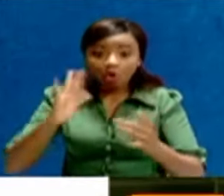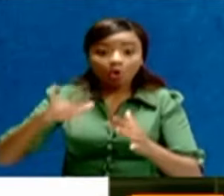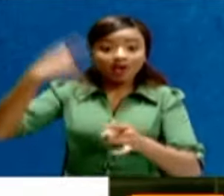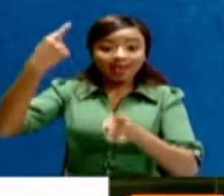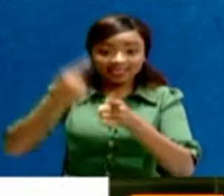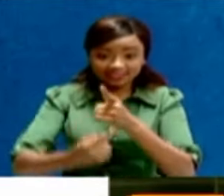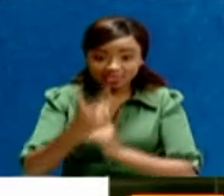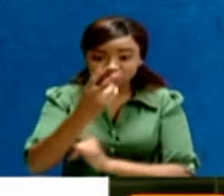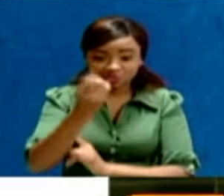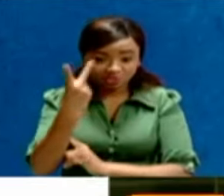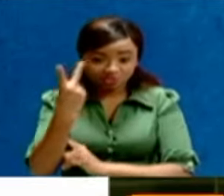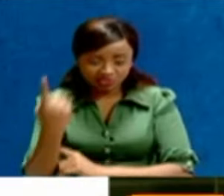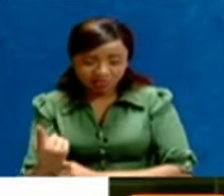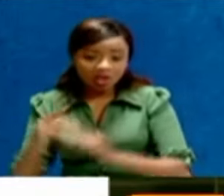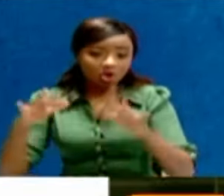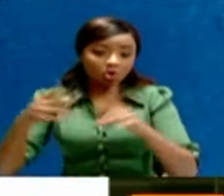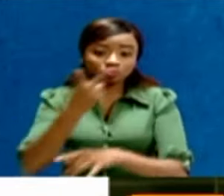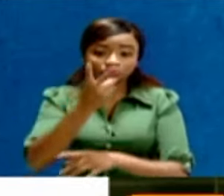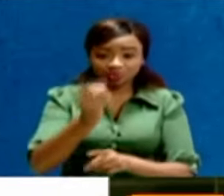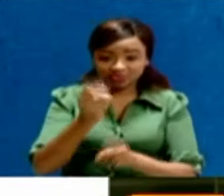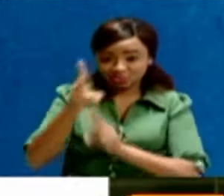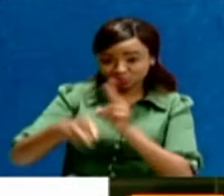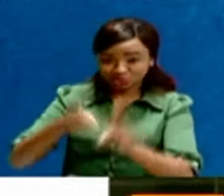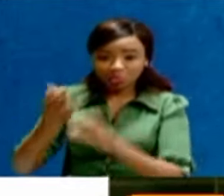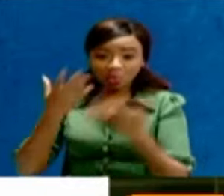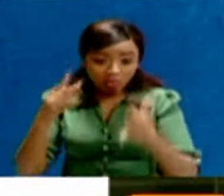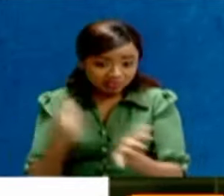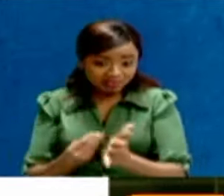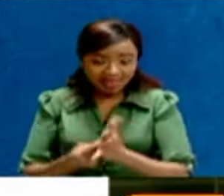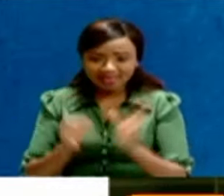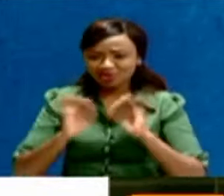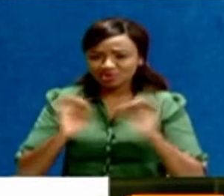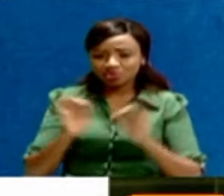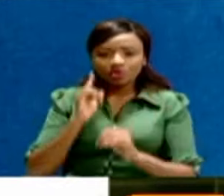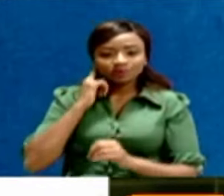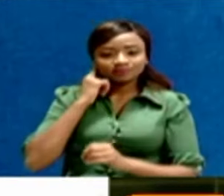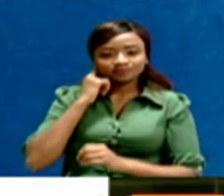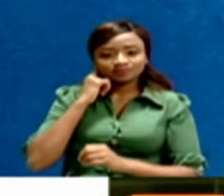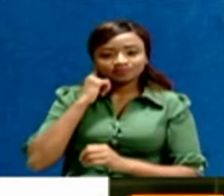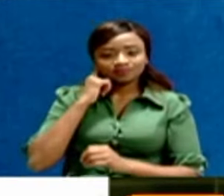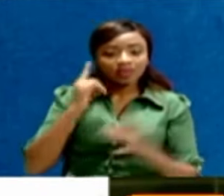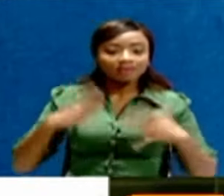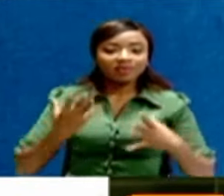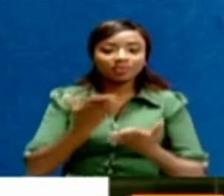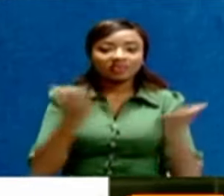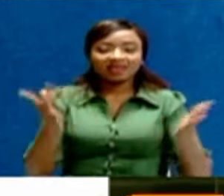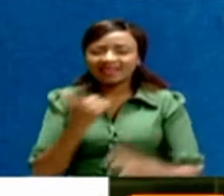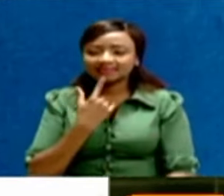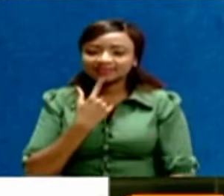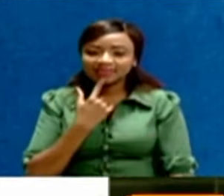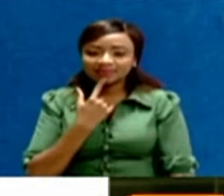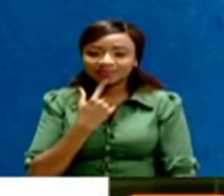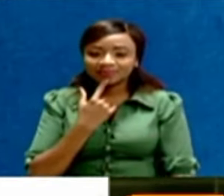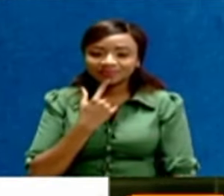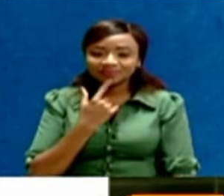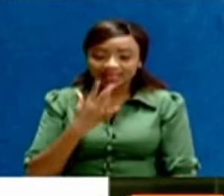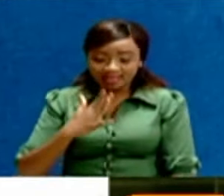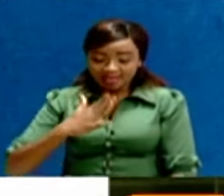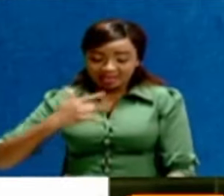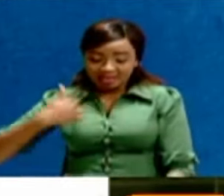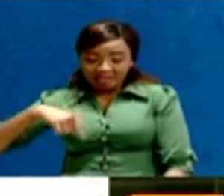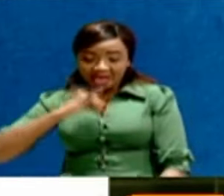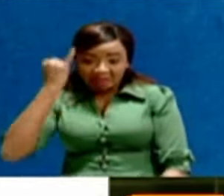year, 2021, or 2022. So those people saying that our idea,